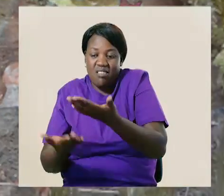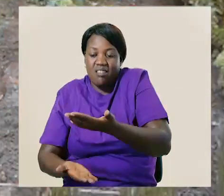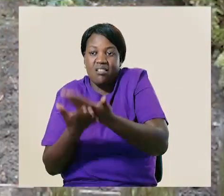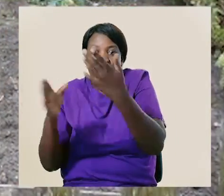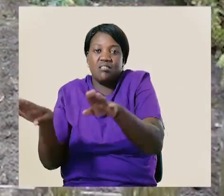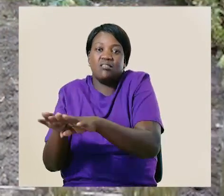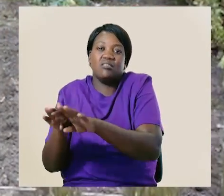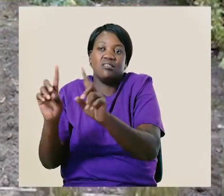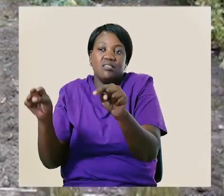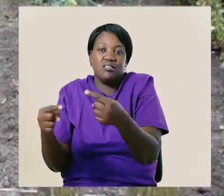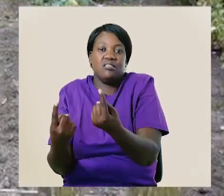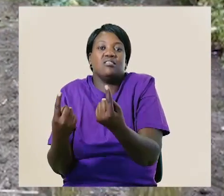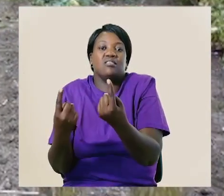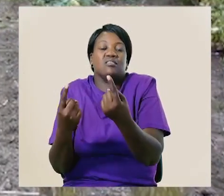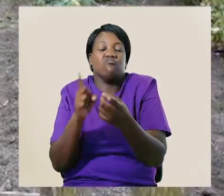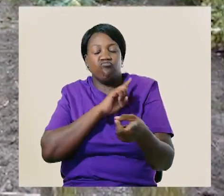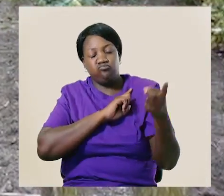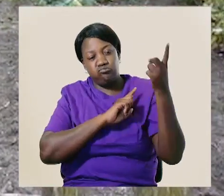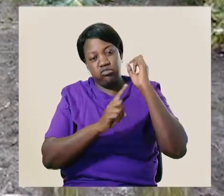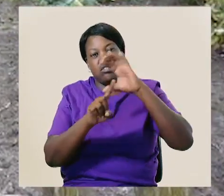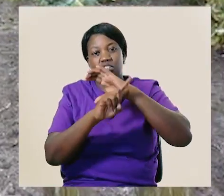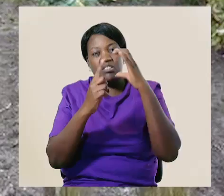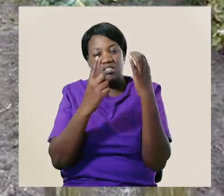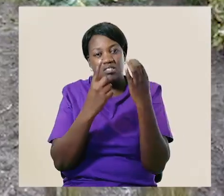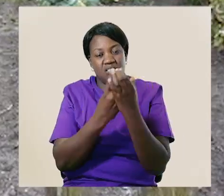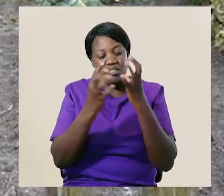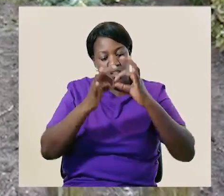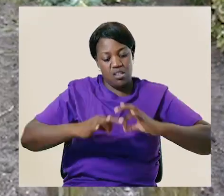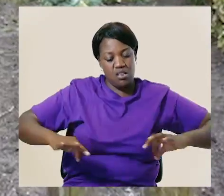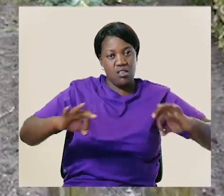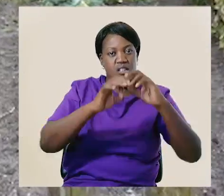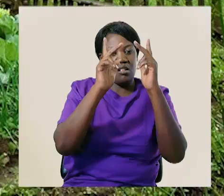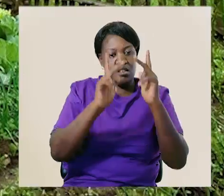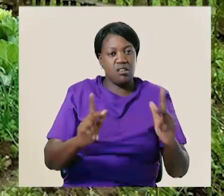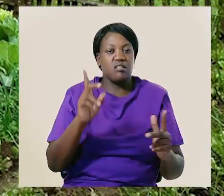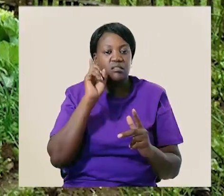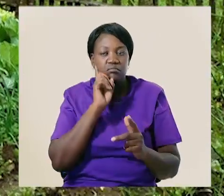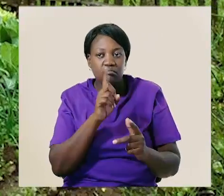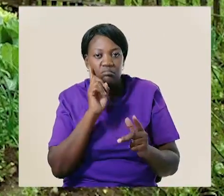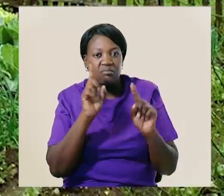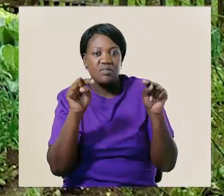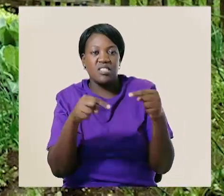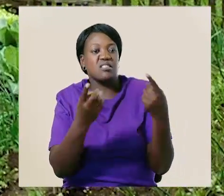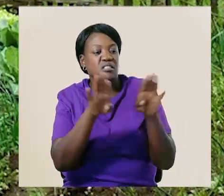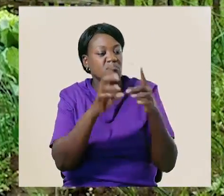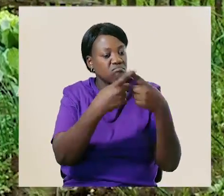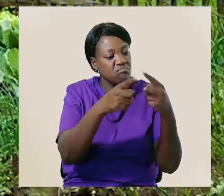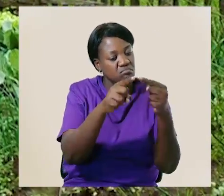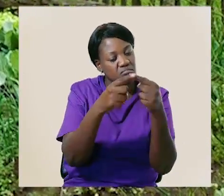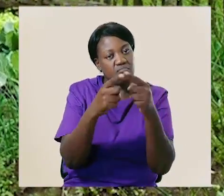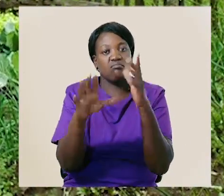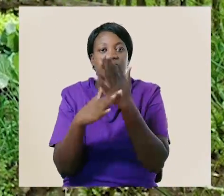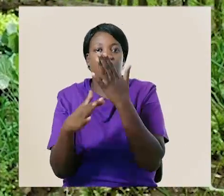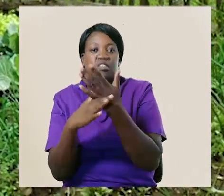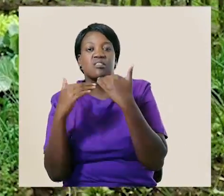process. In traditional societies, families looked after themselves and did a whole range of work. The most